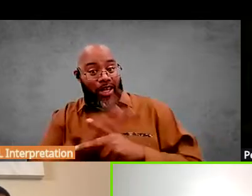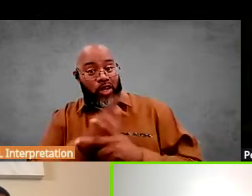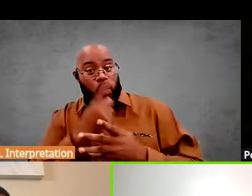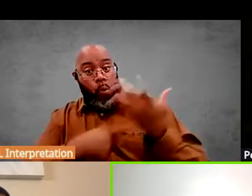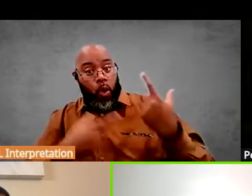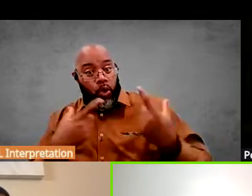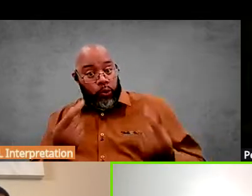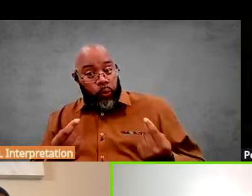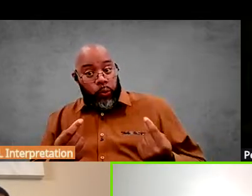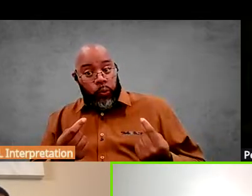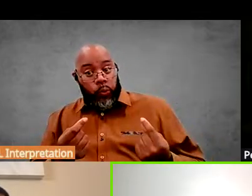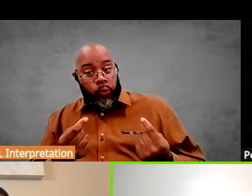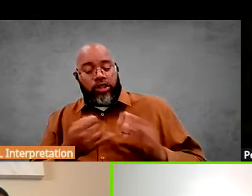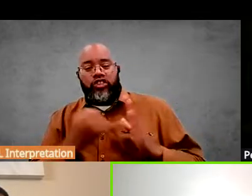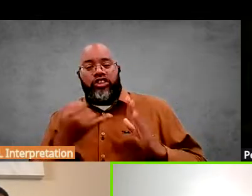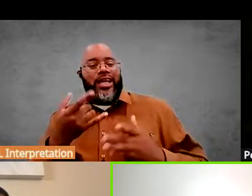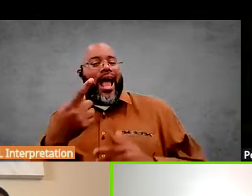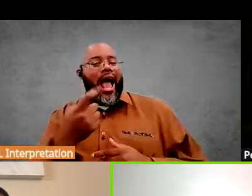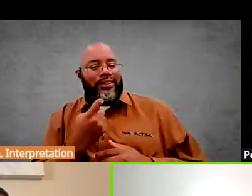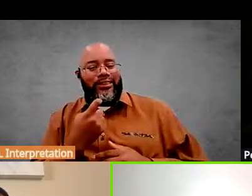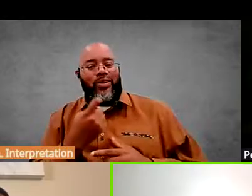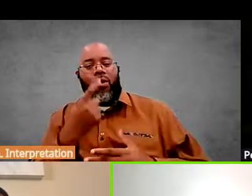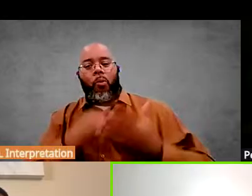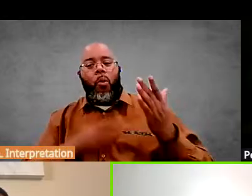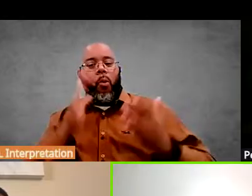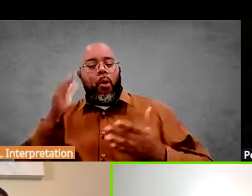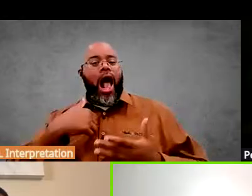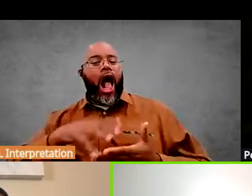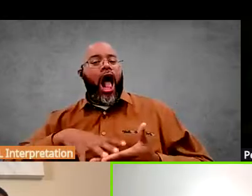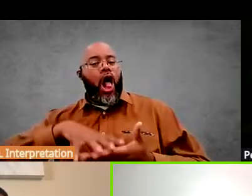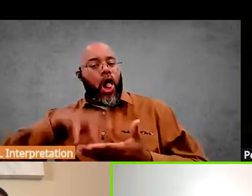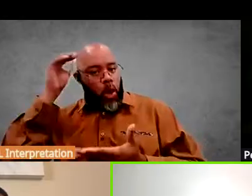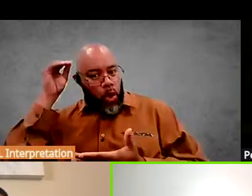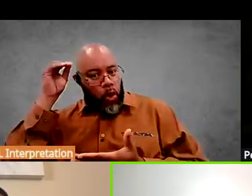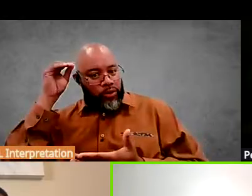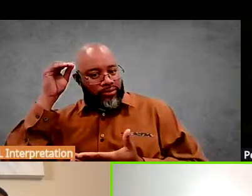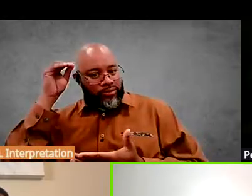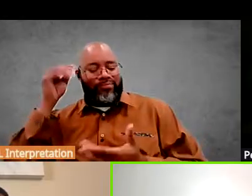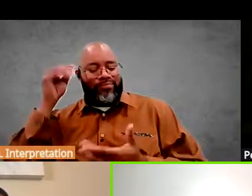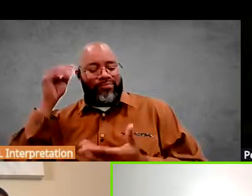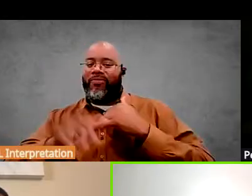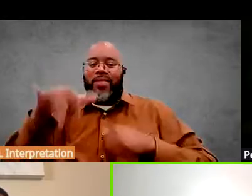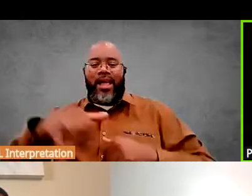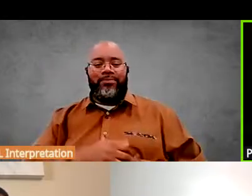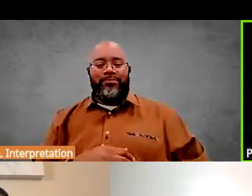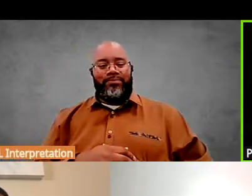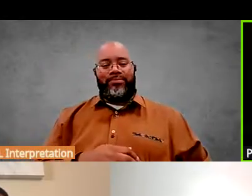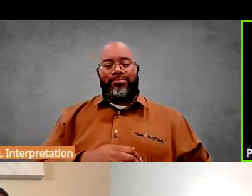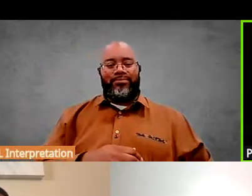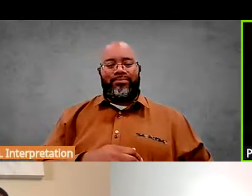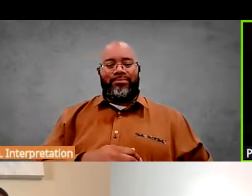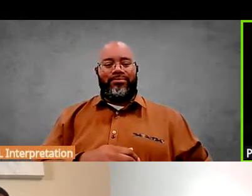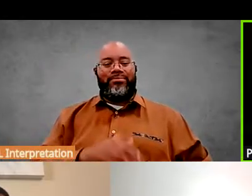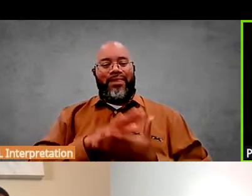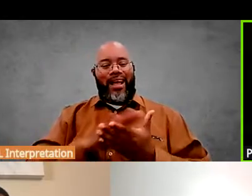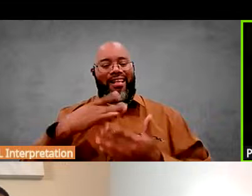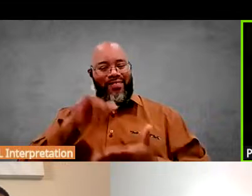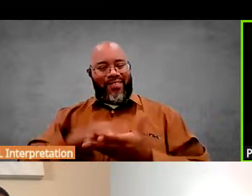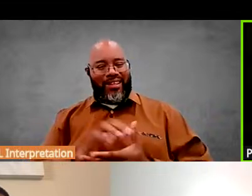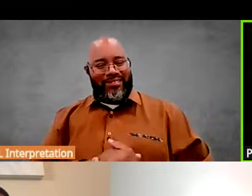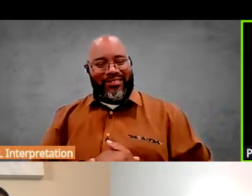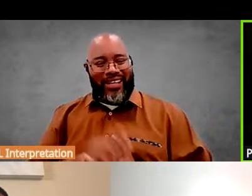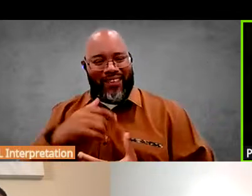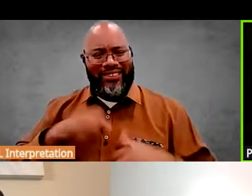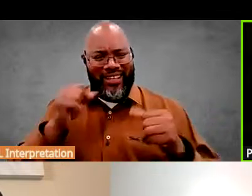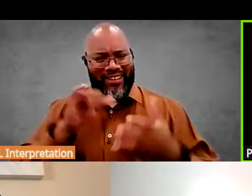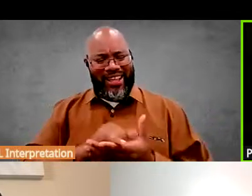do, just ask, what will I learn? And go from there. Nice. I like that. I have to take